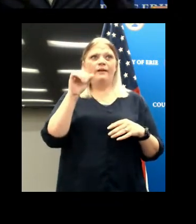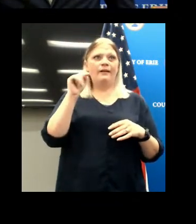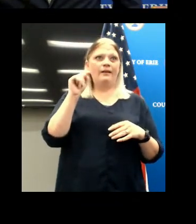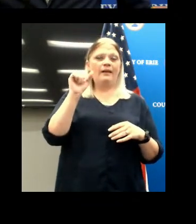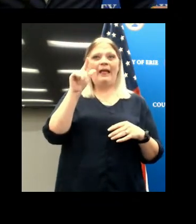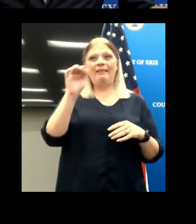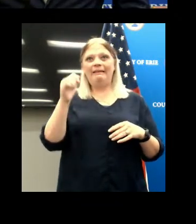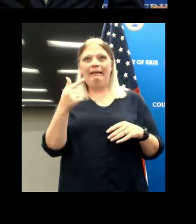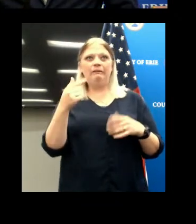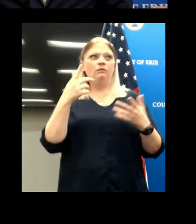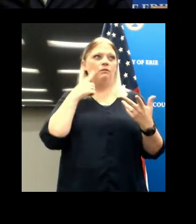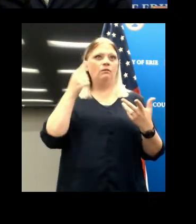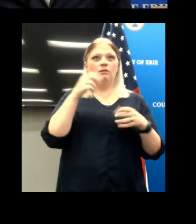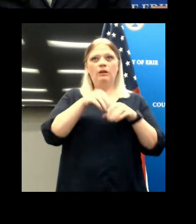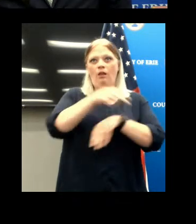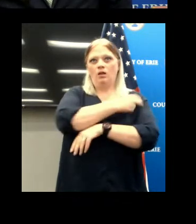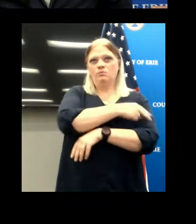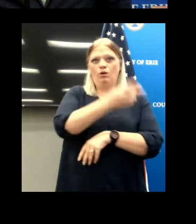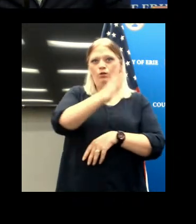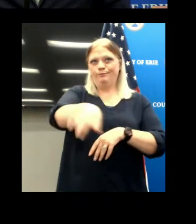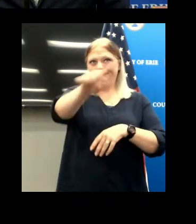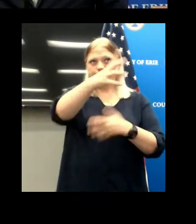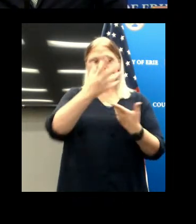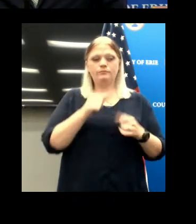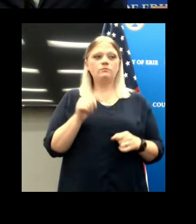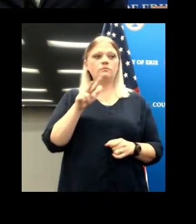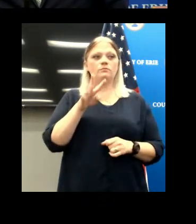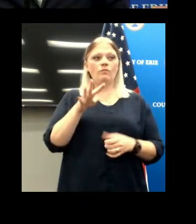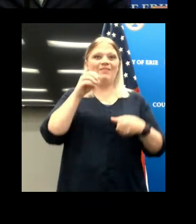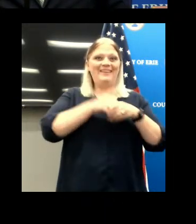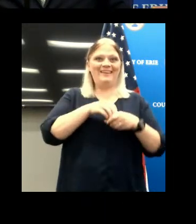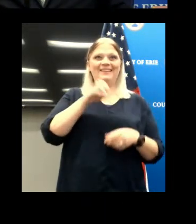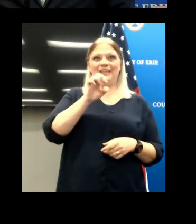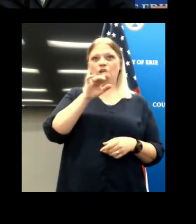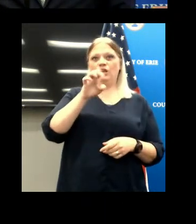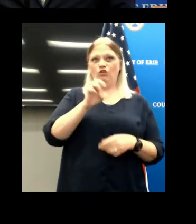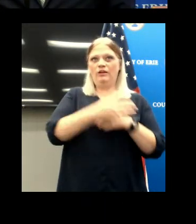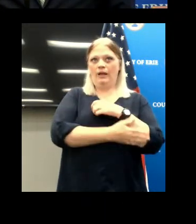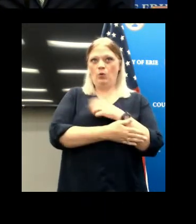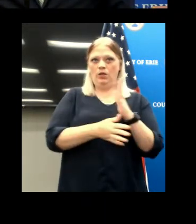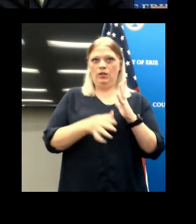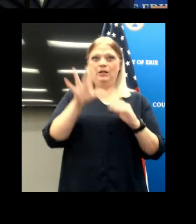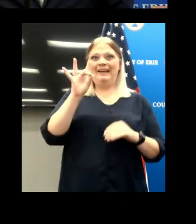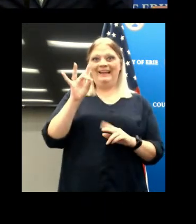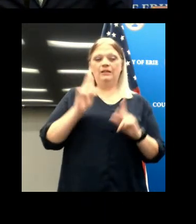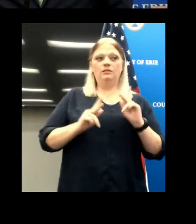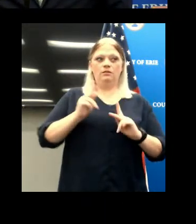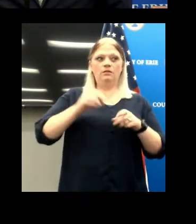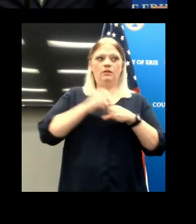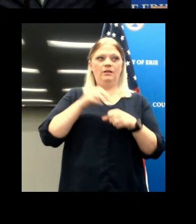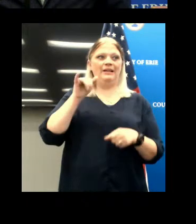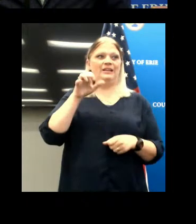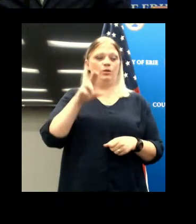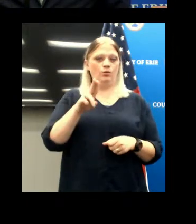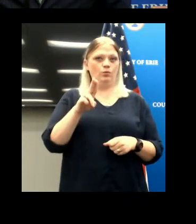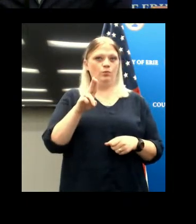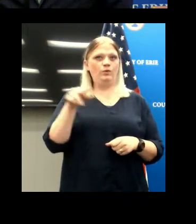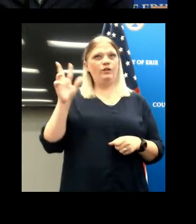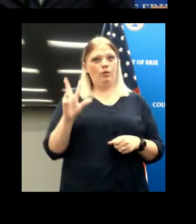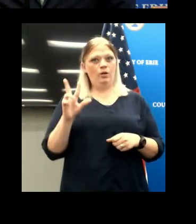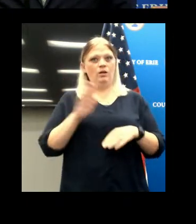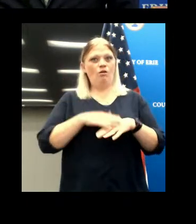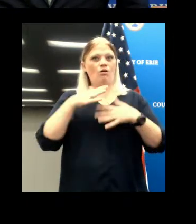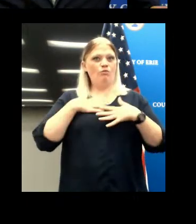was in hospital with COVID-19. So there's 34 in Erie County, 8 individuals in the ICU, 3